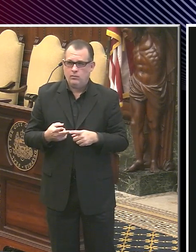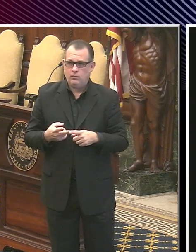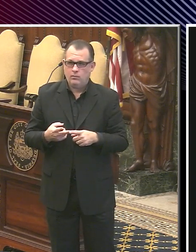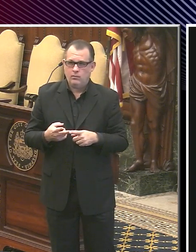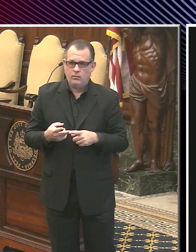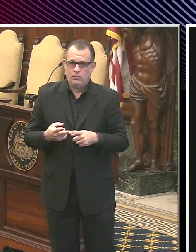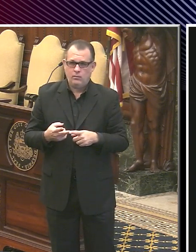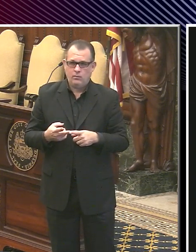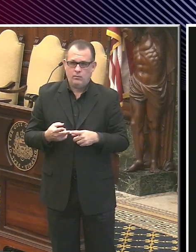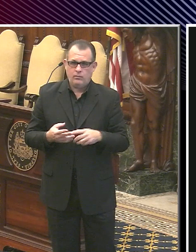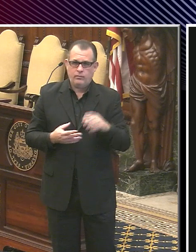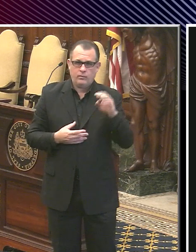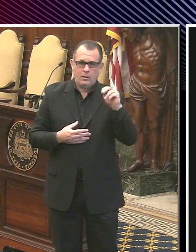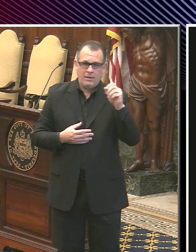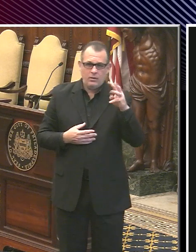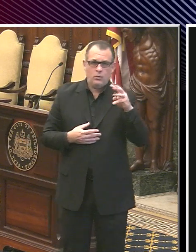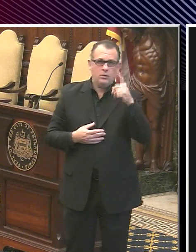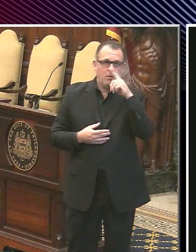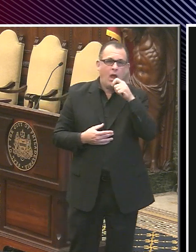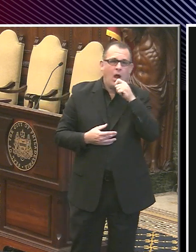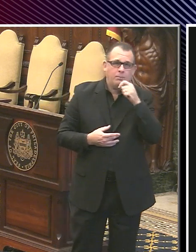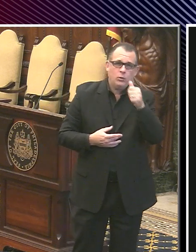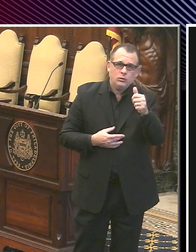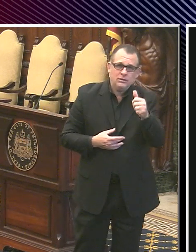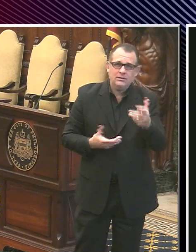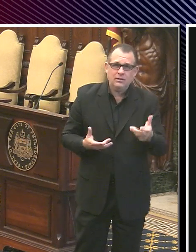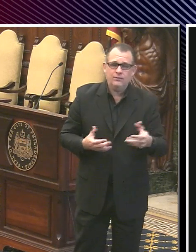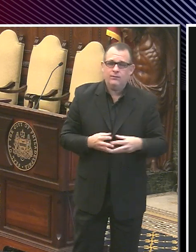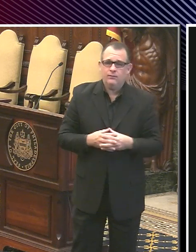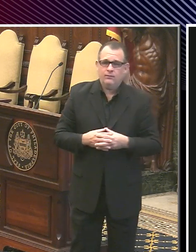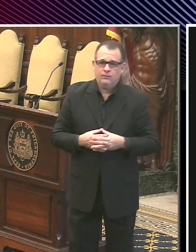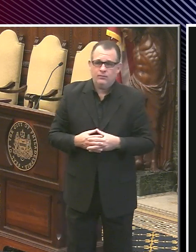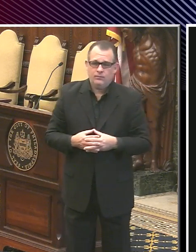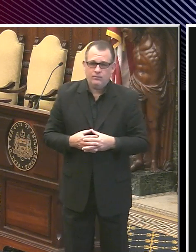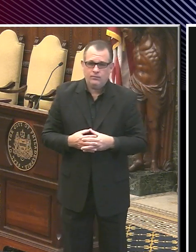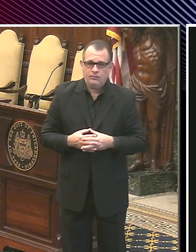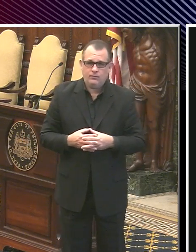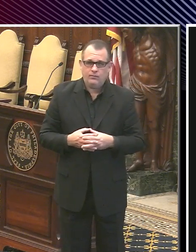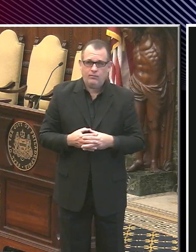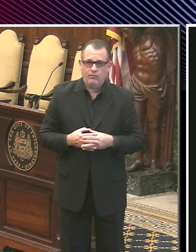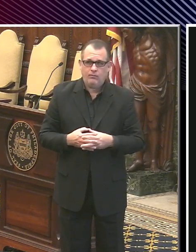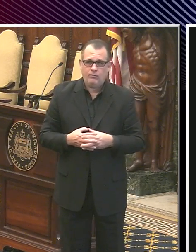Matthew, can you unmute yourself again? The second question was regarding compliance levels for